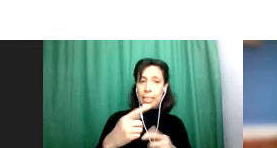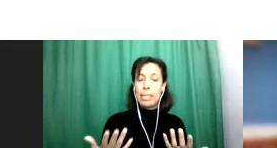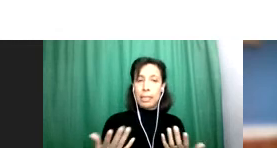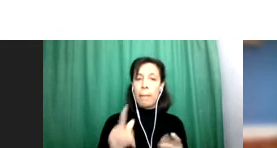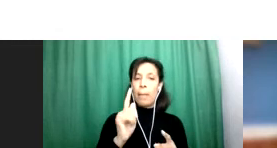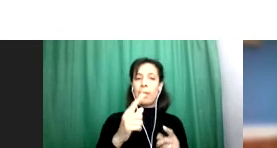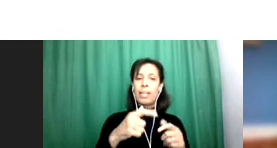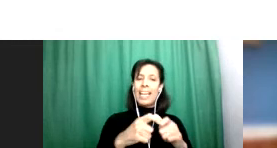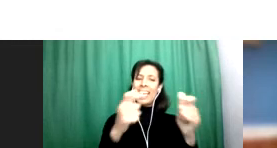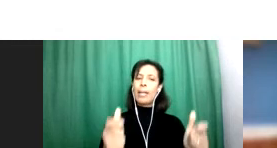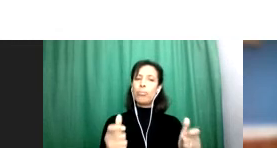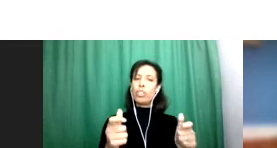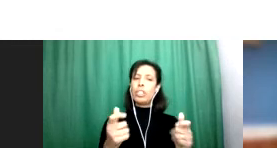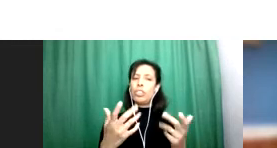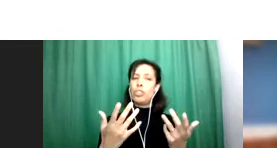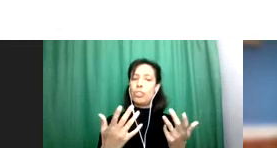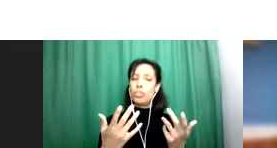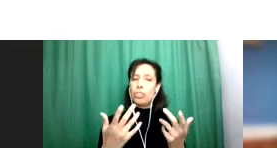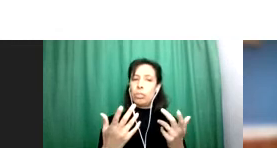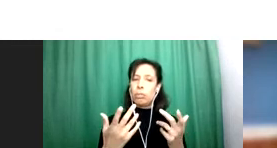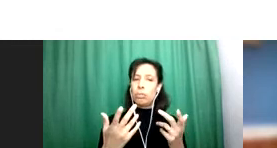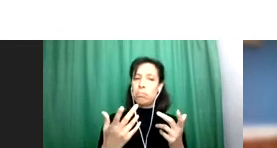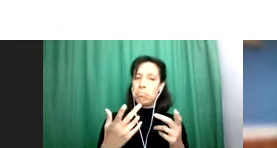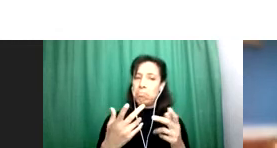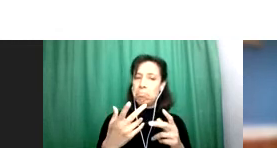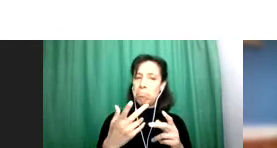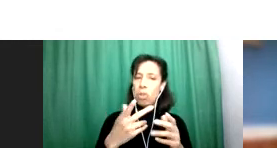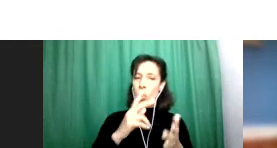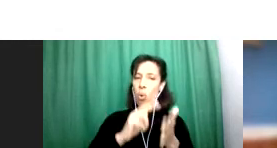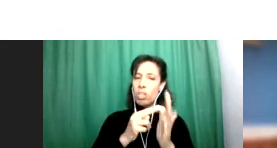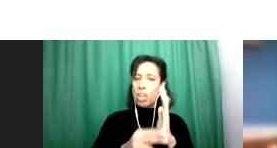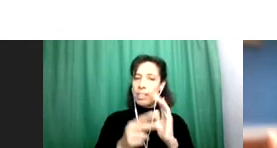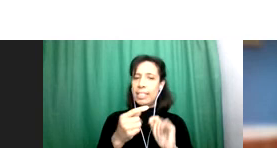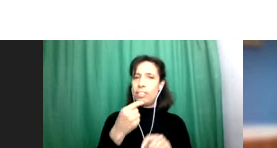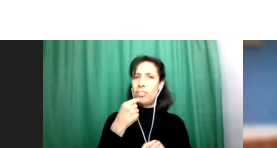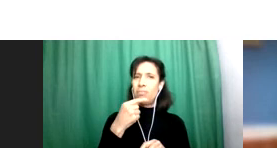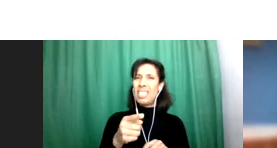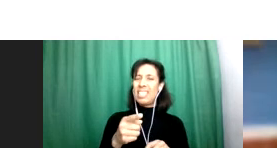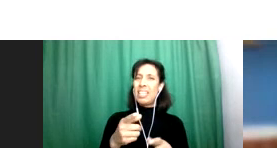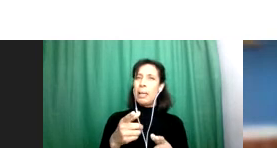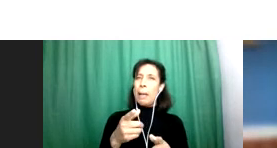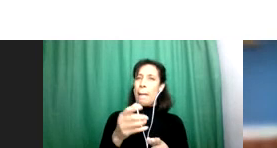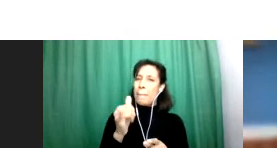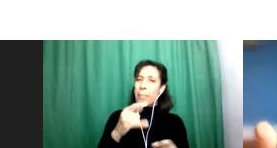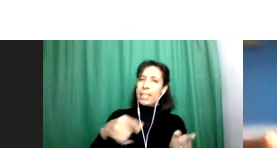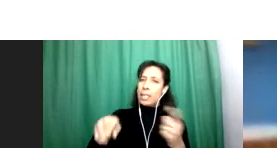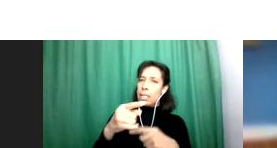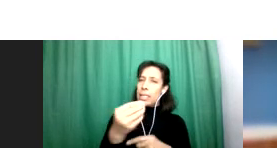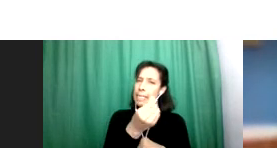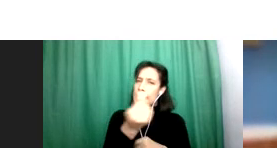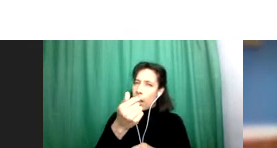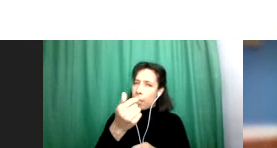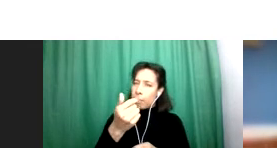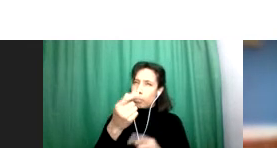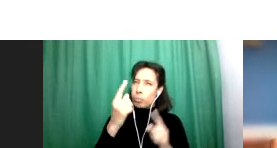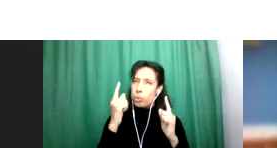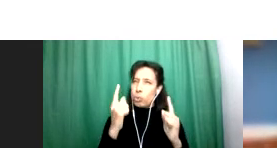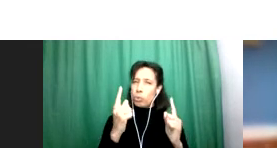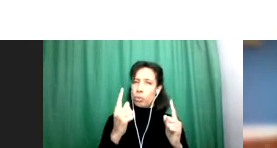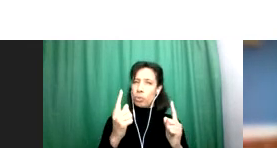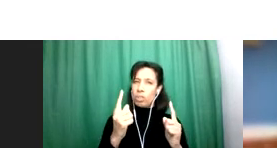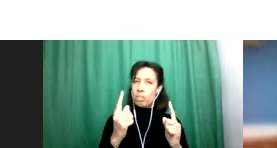organisation is suggesting that some teachers may be uncomfortable about that, because by handing over control, you are in danger